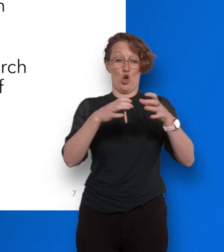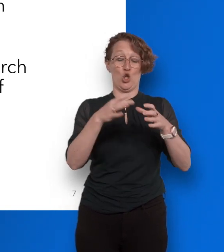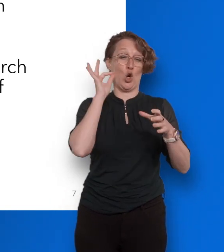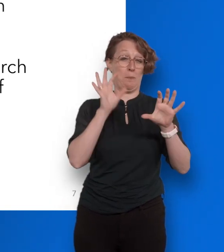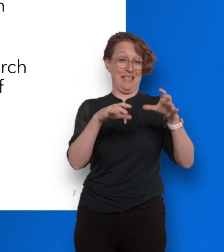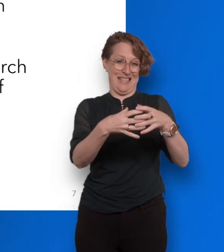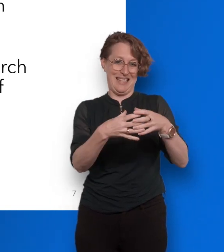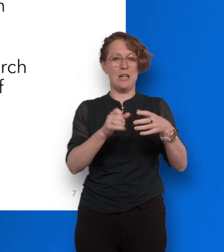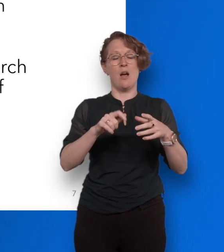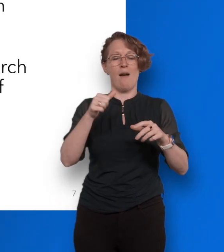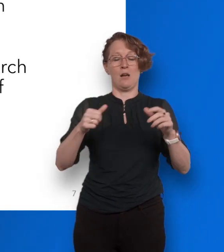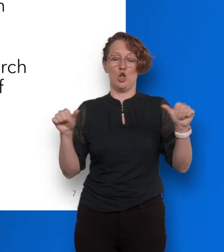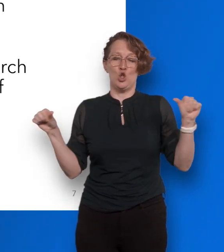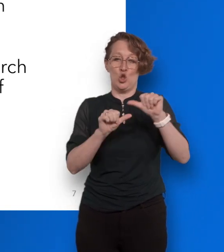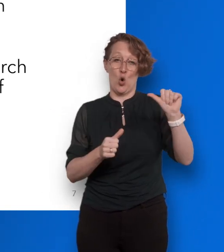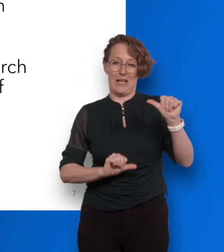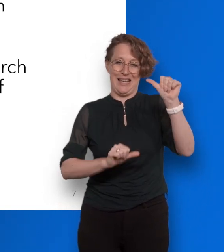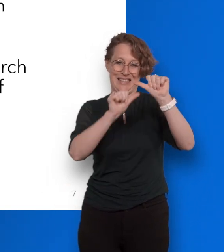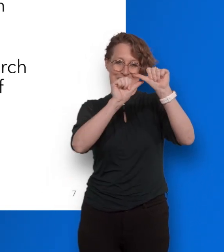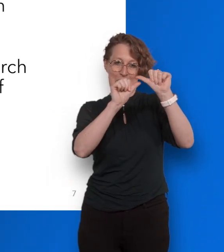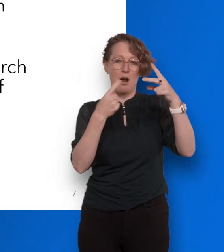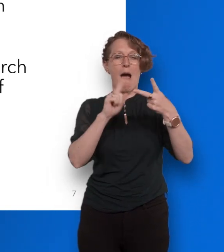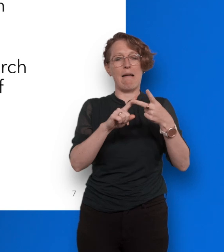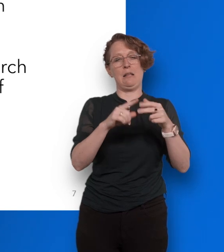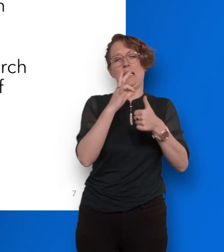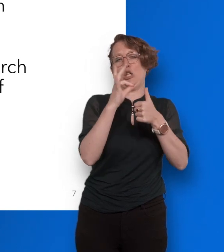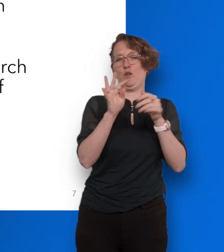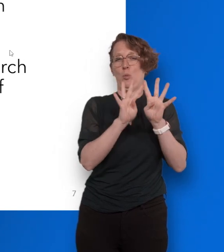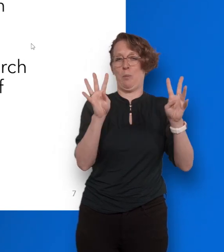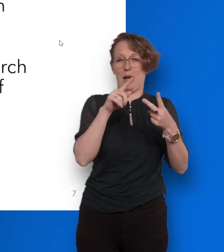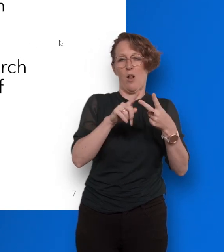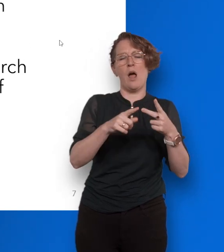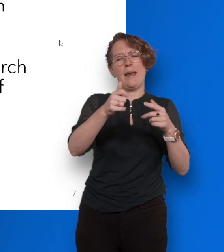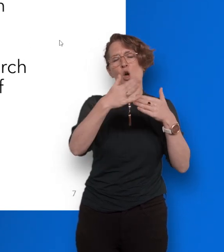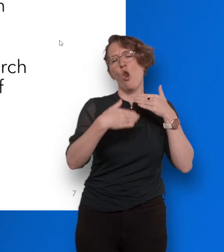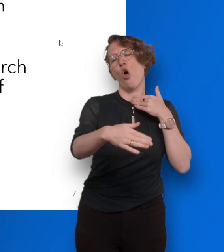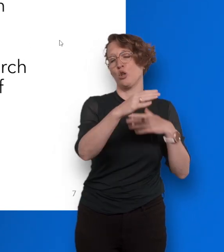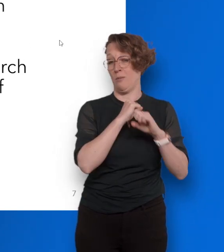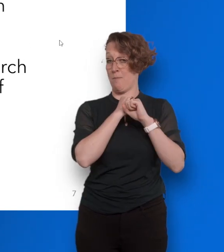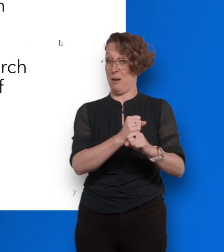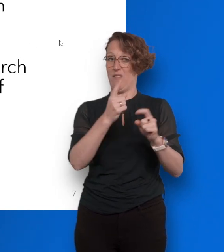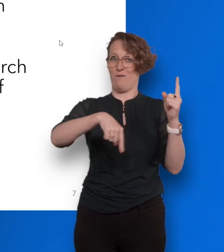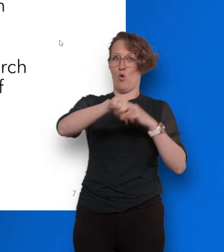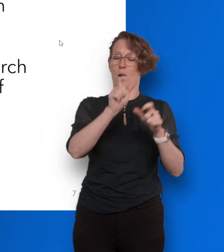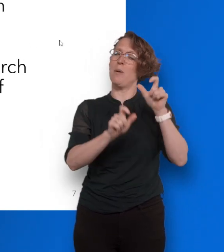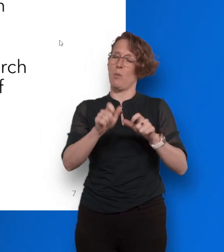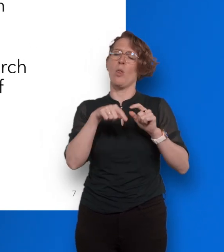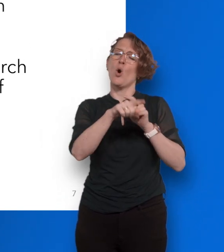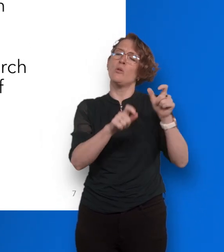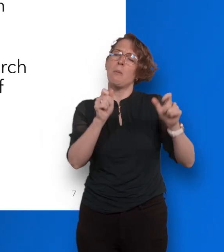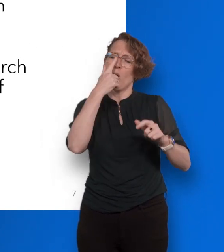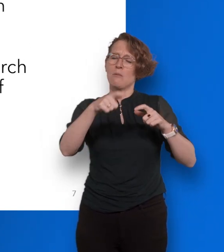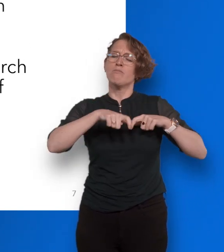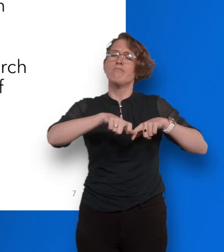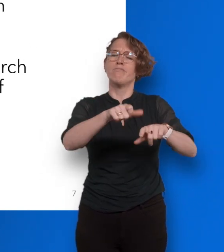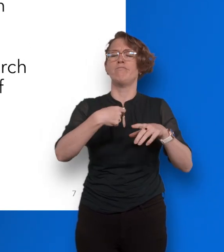because we have both shortlisting and interview panels, but also there's a much longer term commitment. You know, these people could stay with us